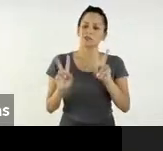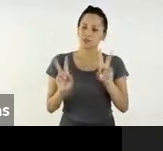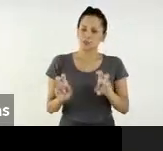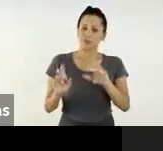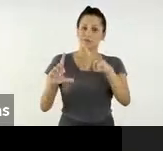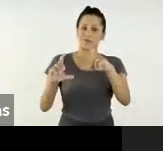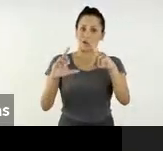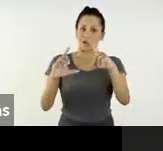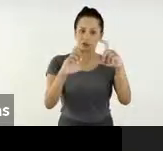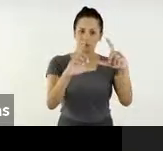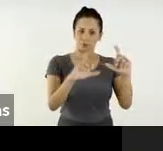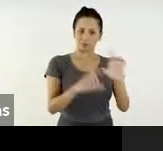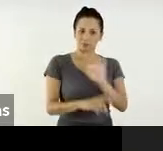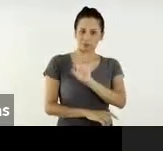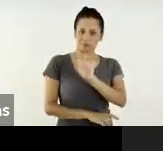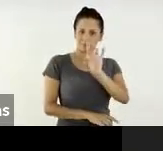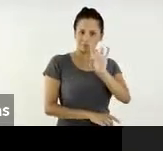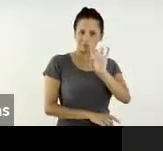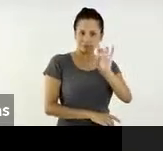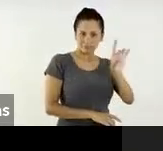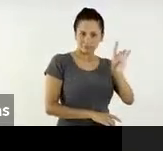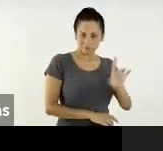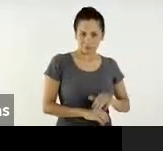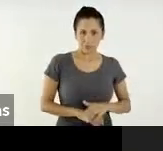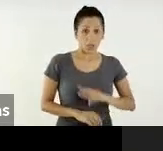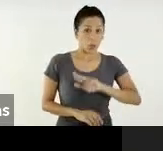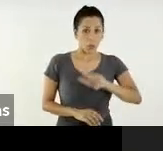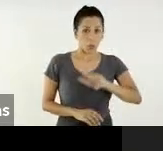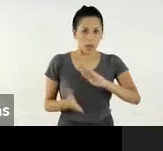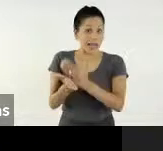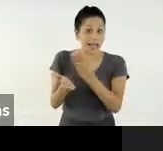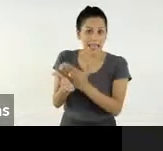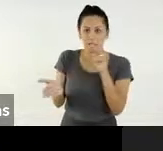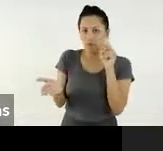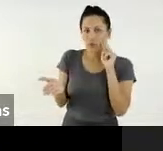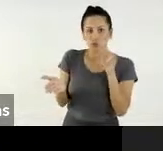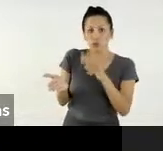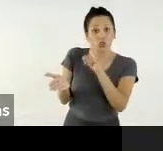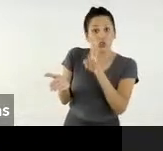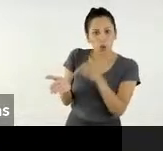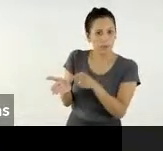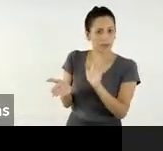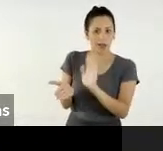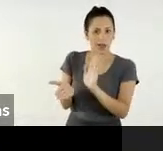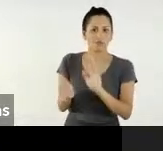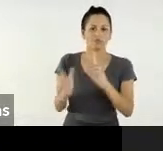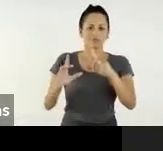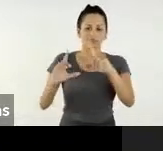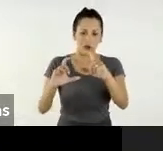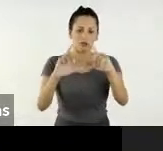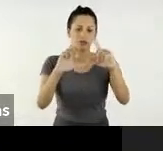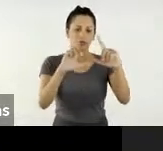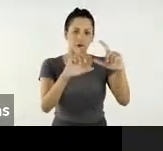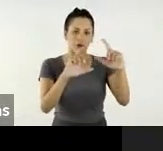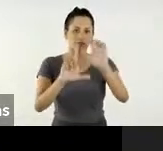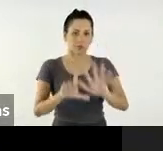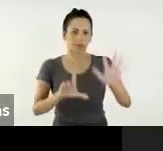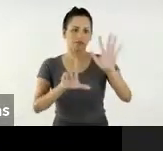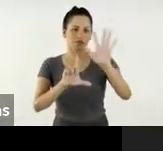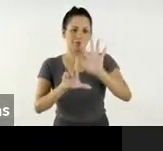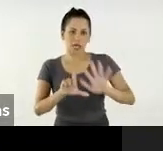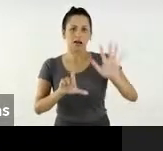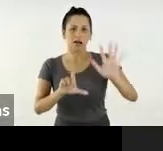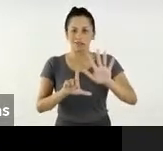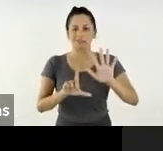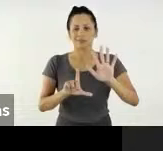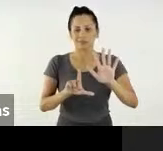container that is the book. Although you'll see that I sort of toggle back and forth. And this strategy of really